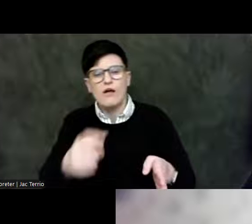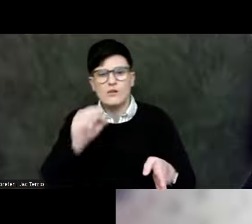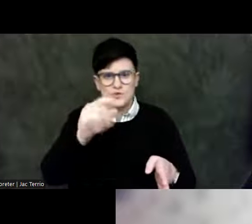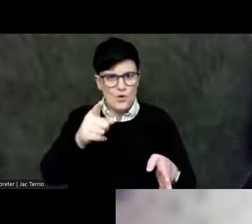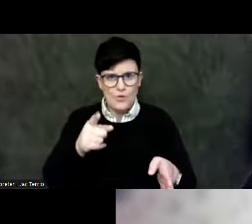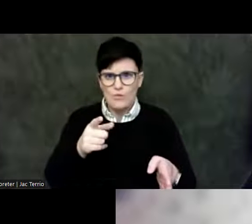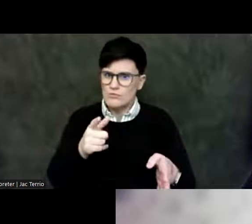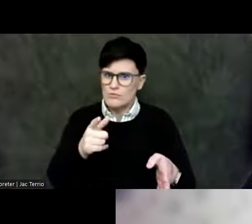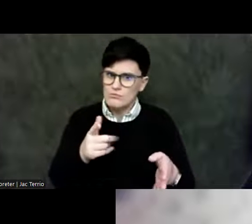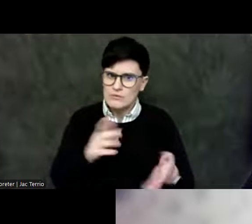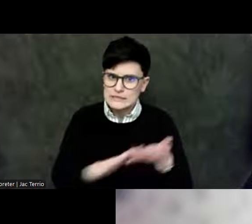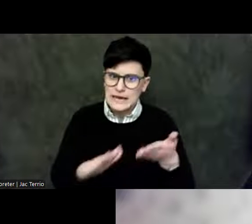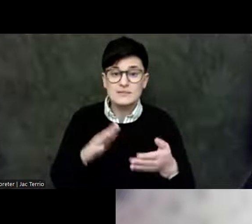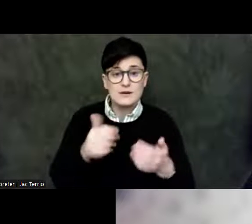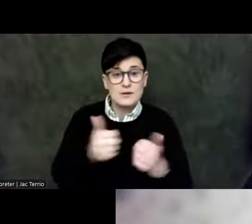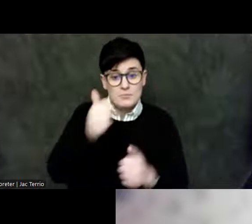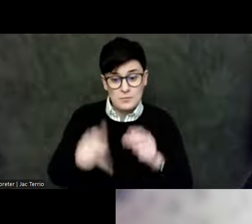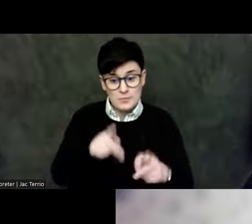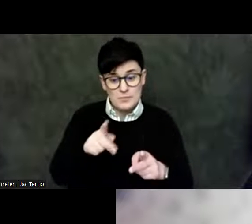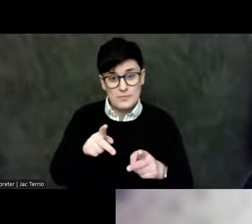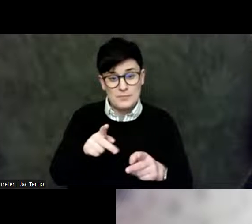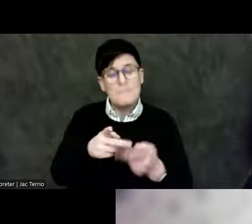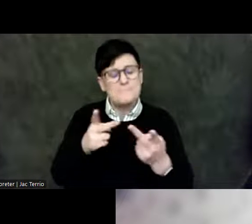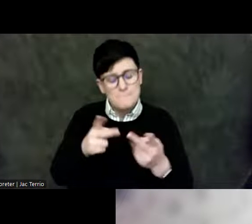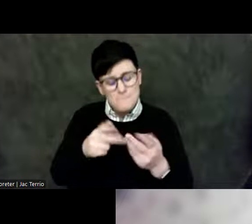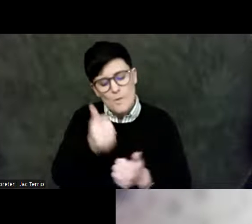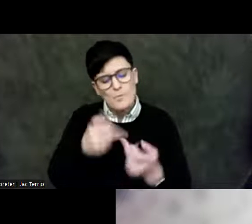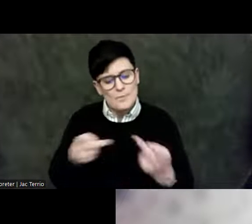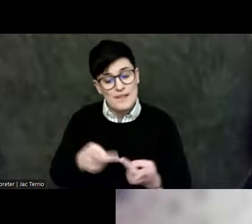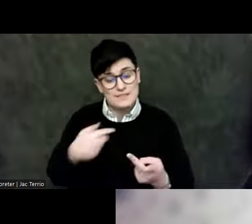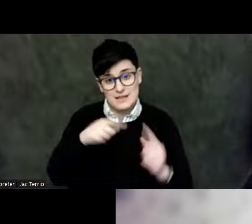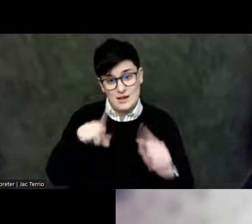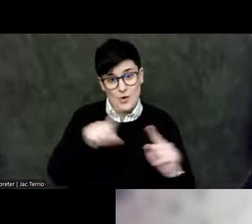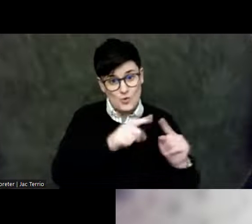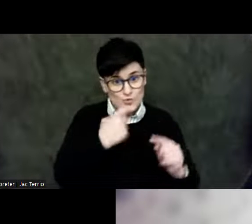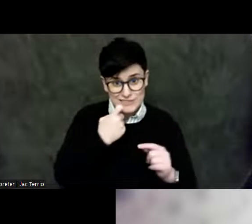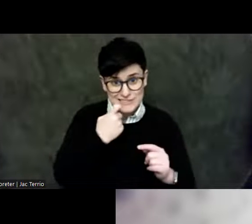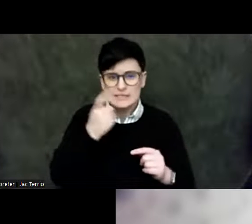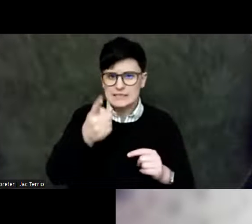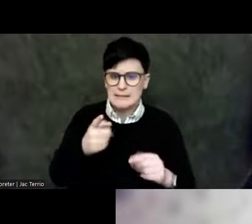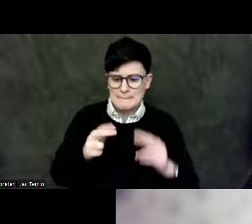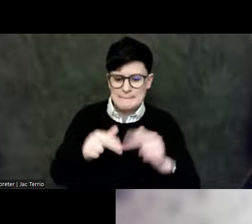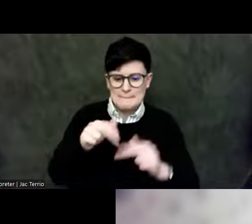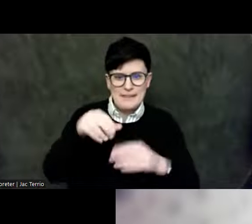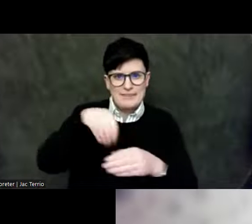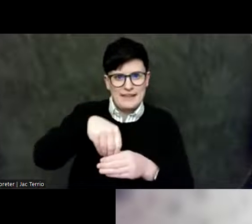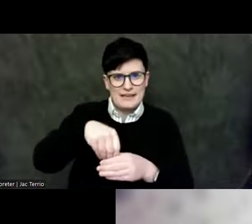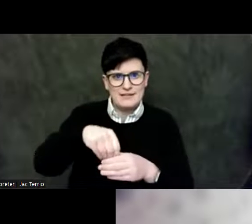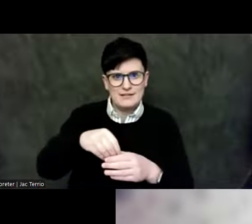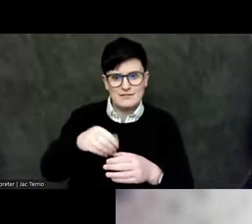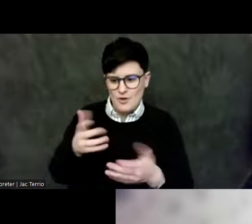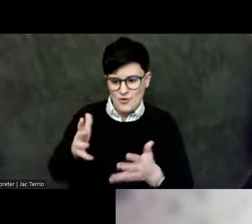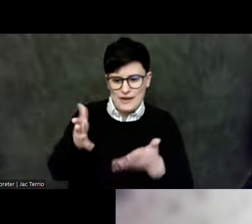ones I've been to recently, they're built in, so you're not really, you don't even necessarily have to ask, like things are just